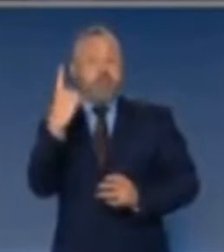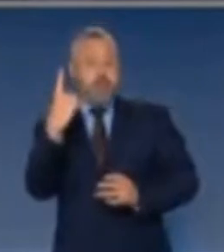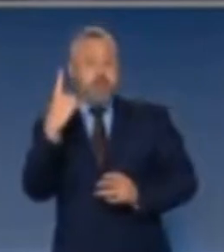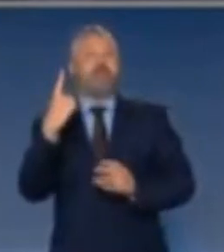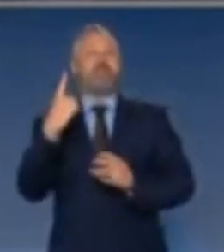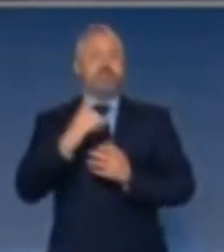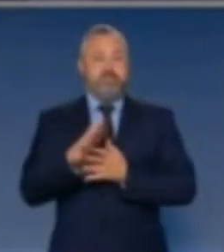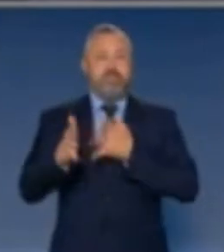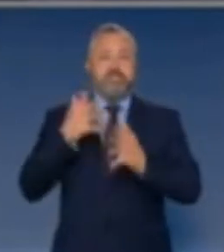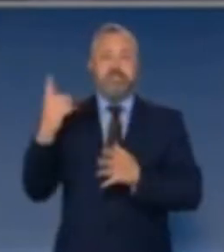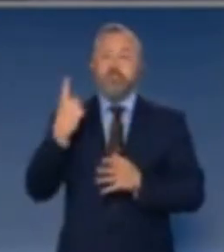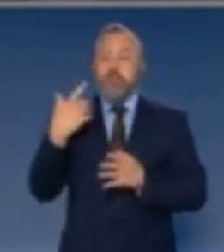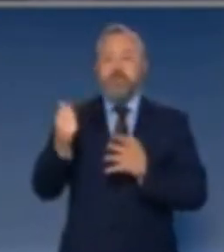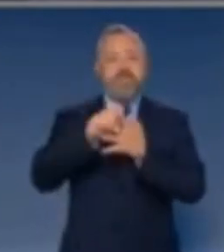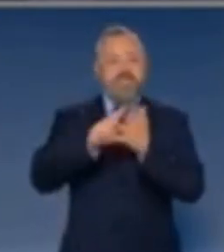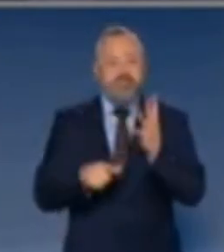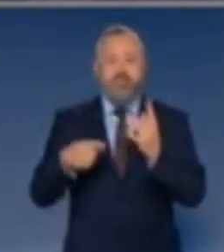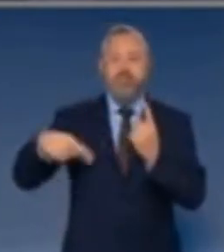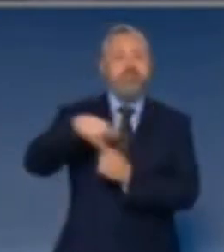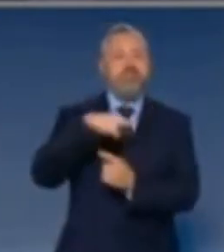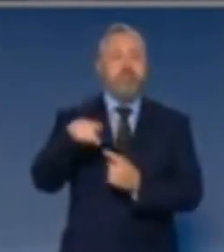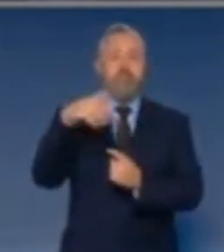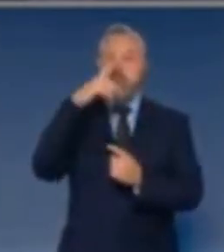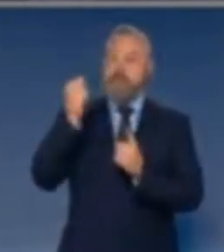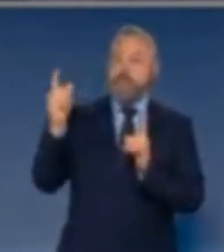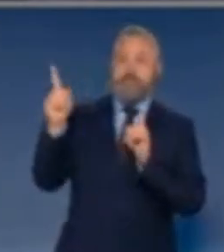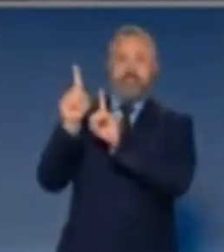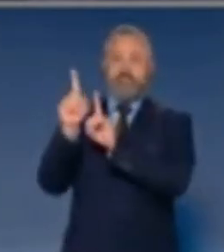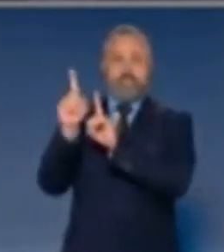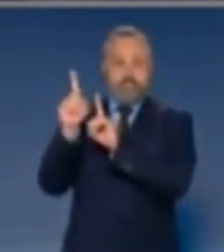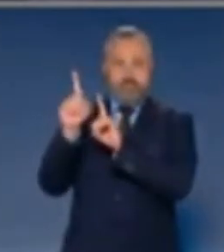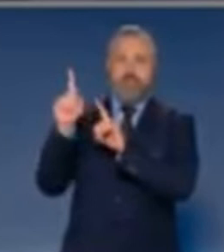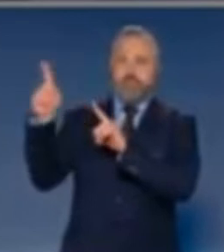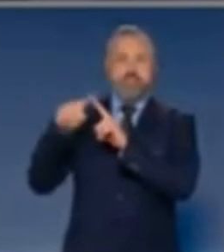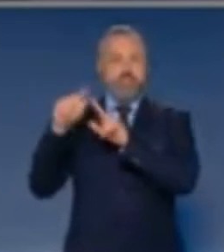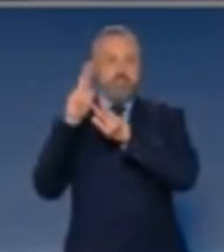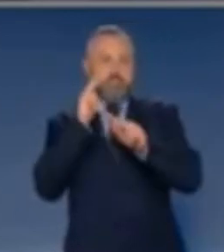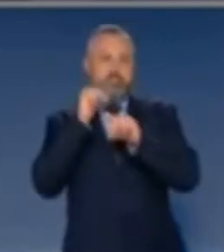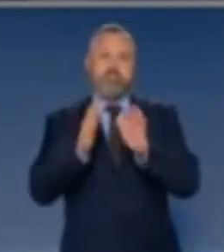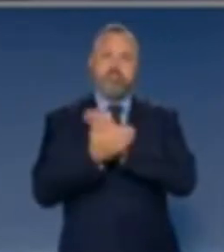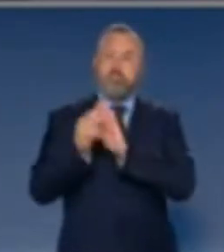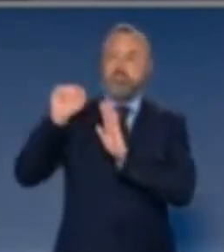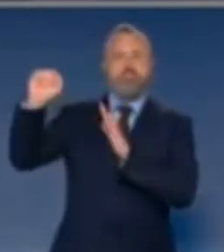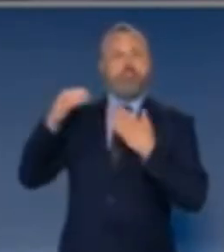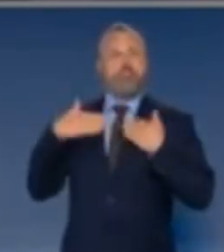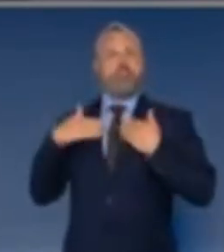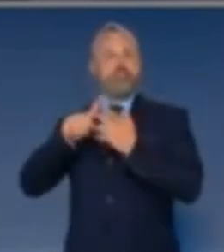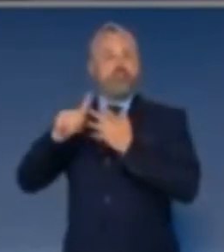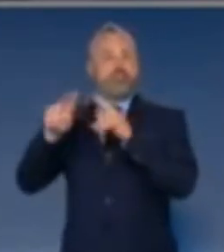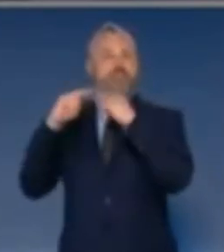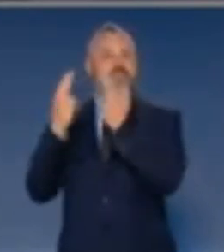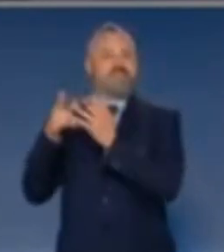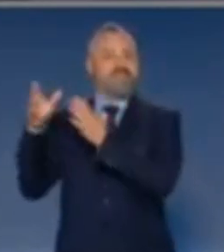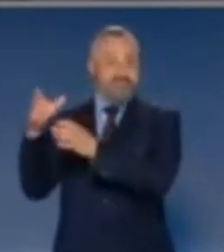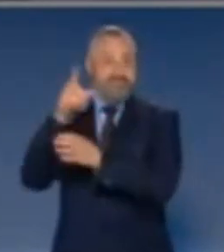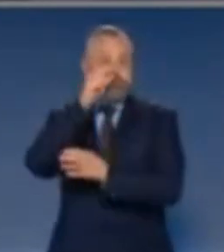be considered dependents. It means that they have a better capacity to be part of a family package, which increases the potential